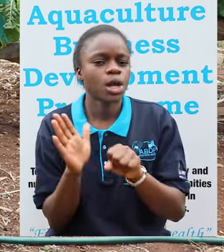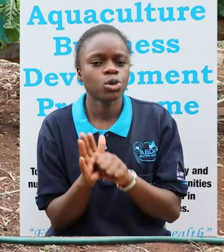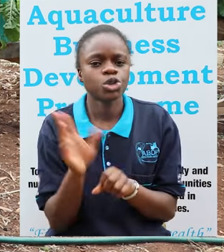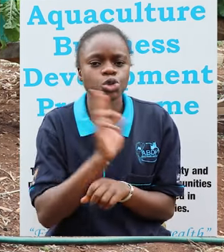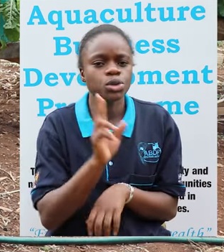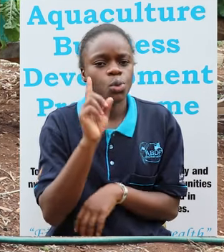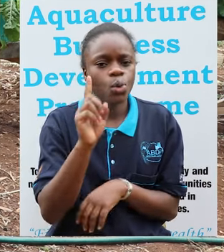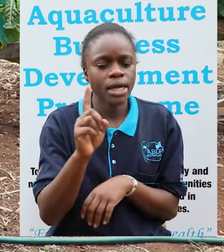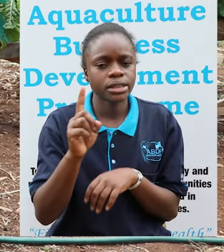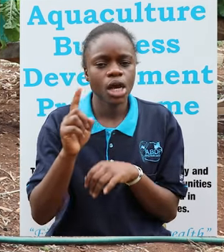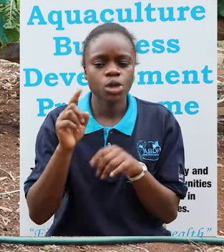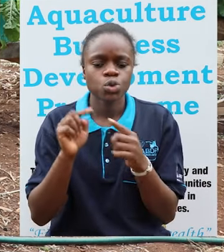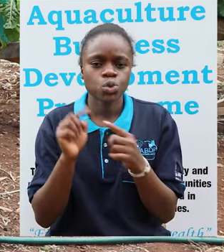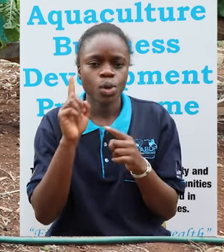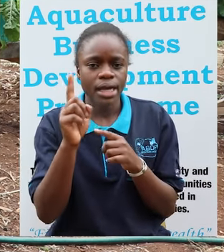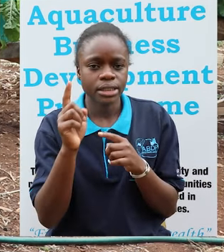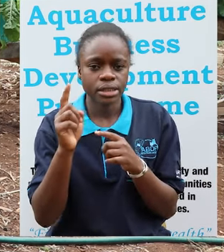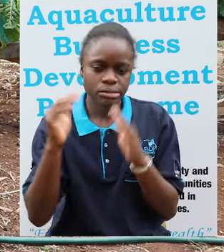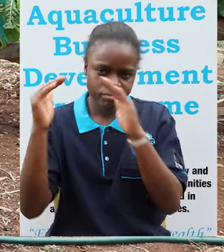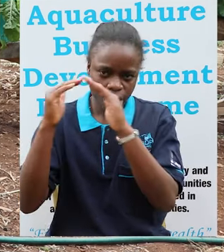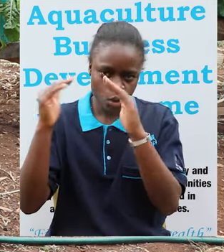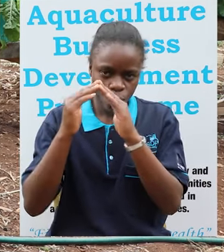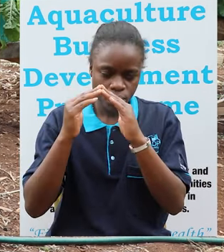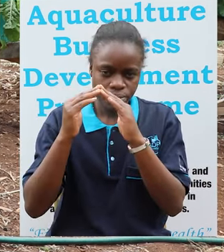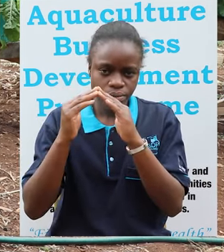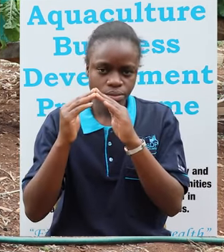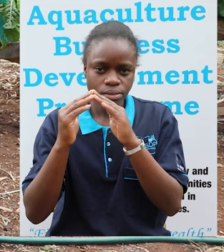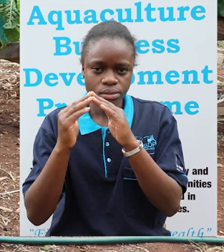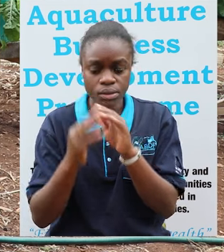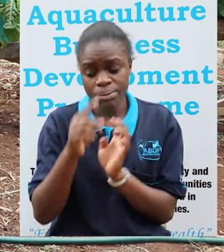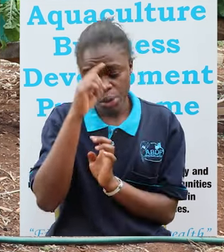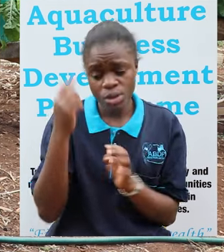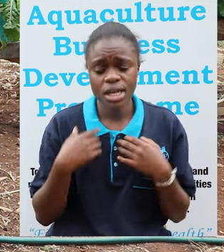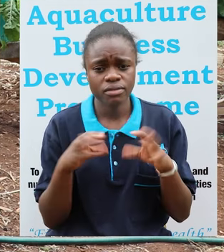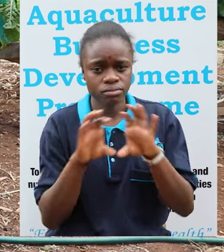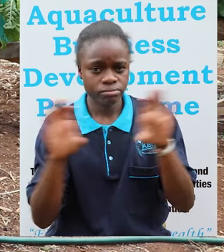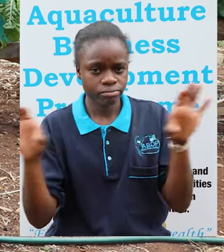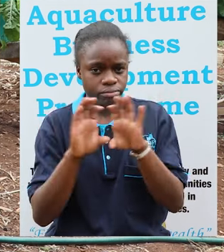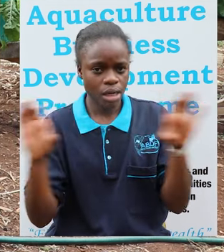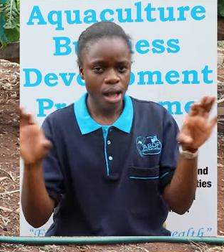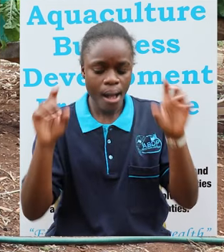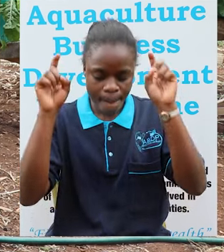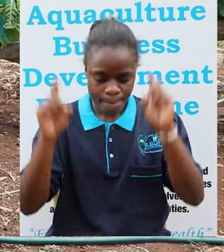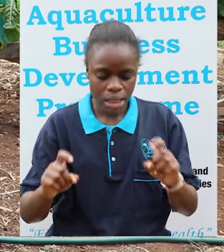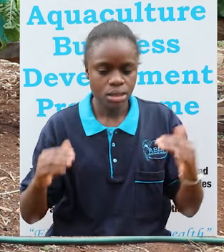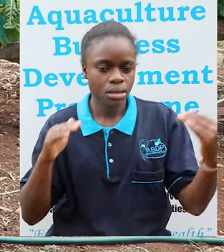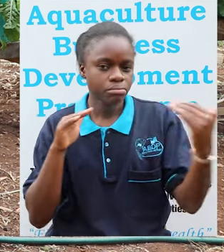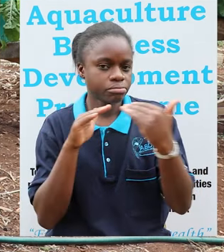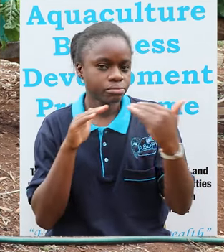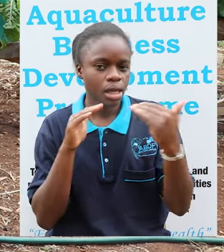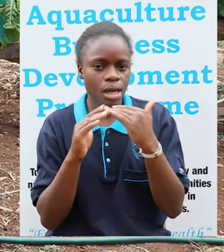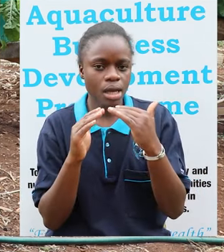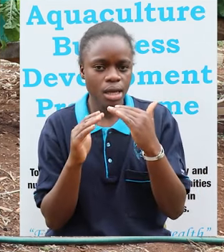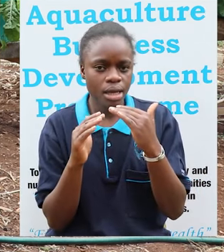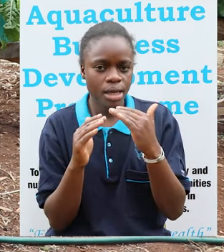use a 1-to-1 ratio in the garden. Because this is timber, we will need to line